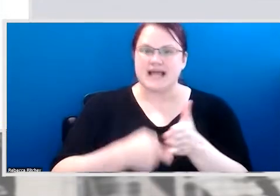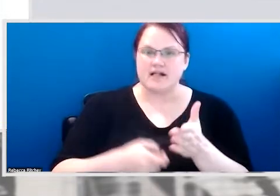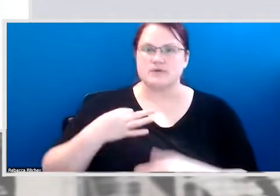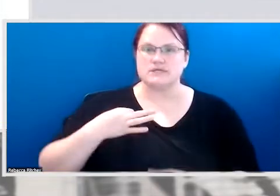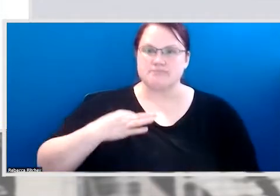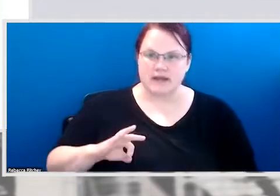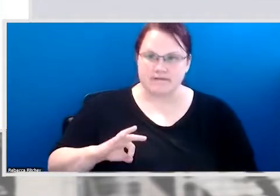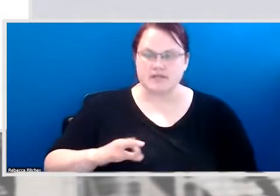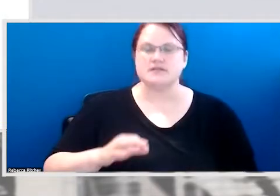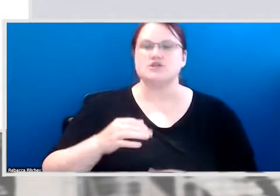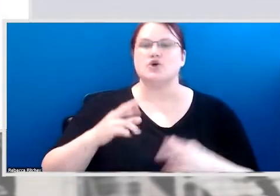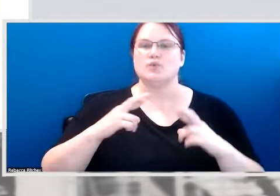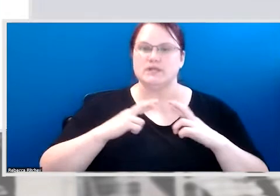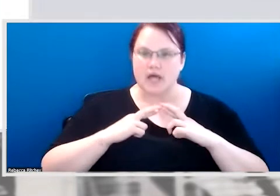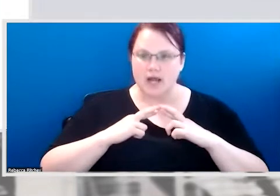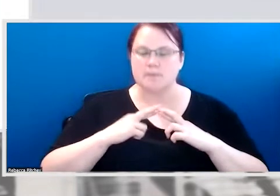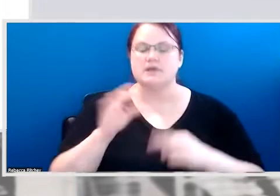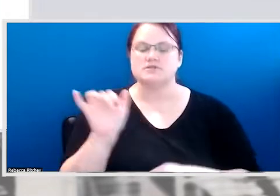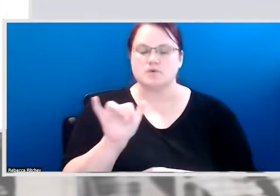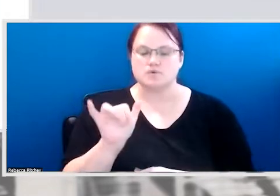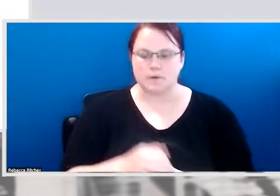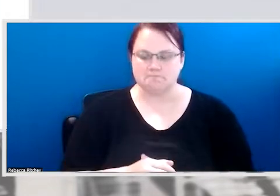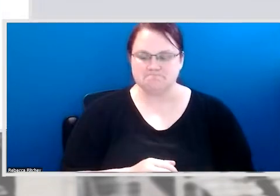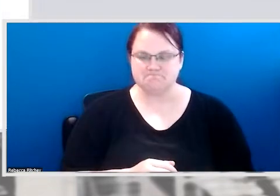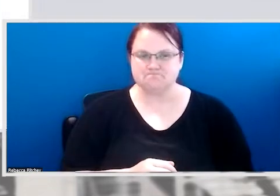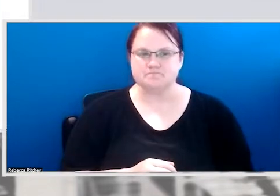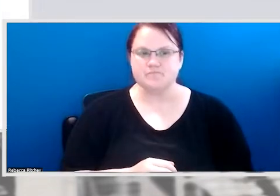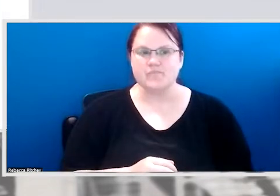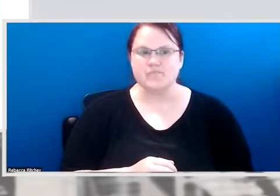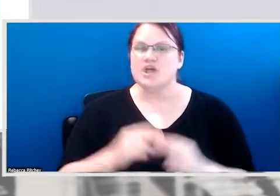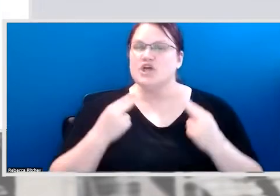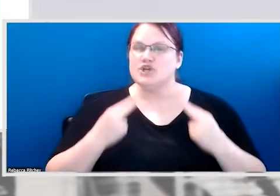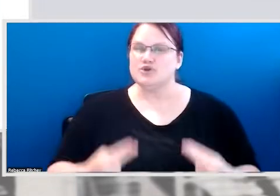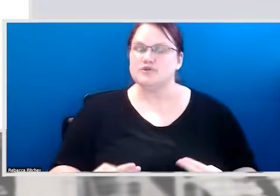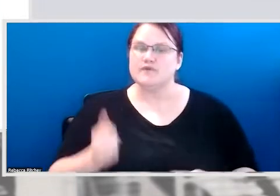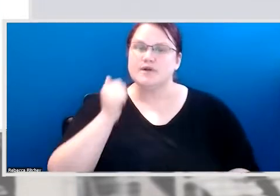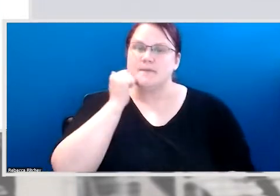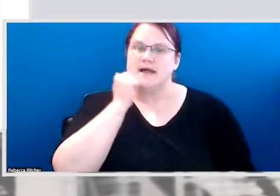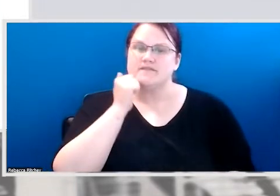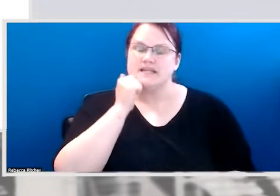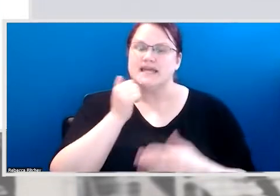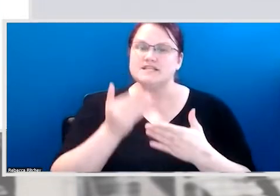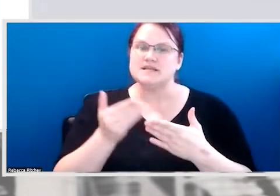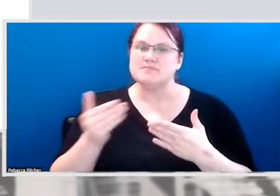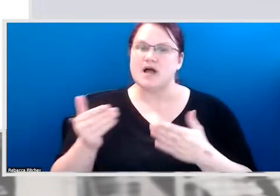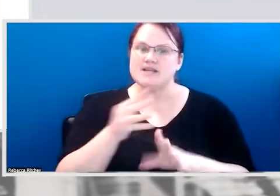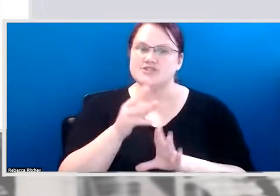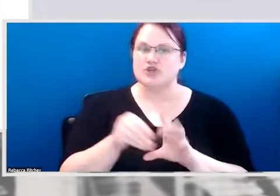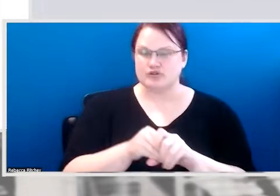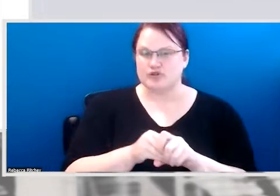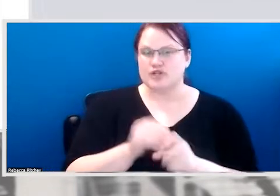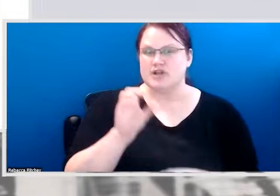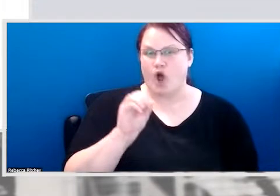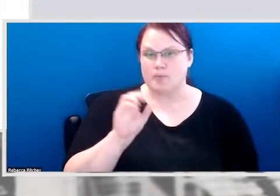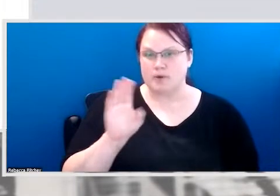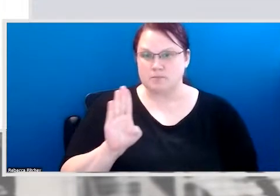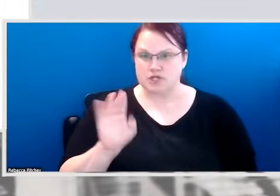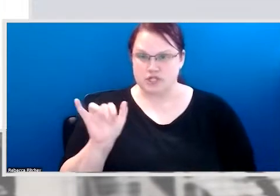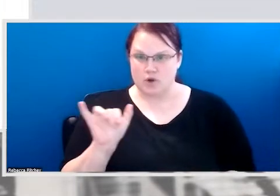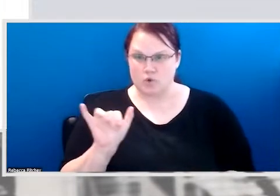benefits, retirement benefits as well. Uniforms and day-to-day supplies are included in the operating budget too.